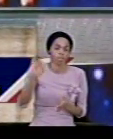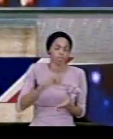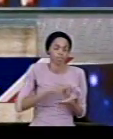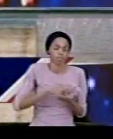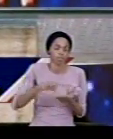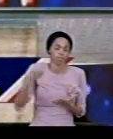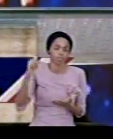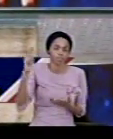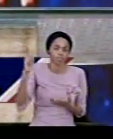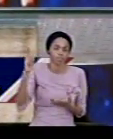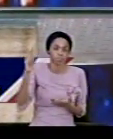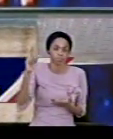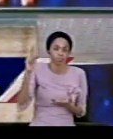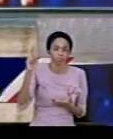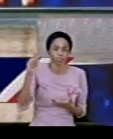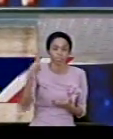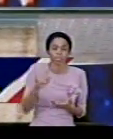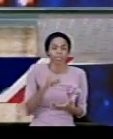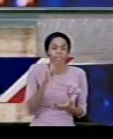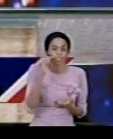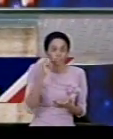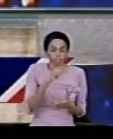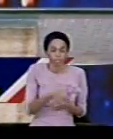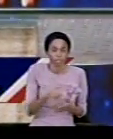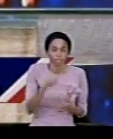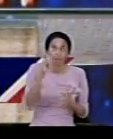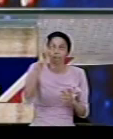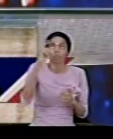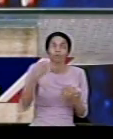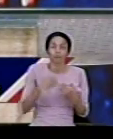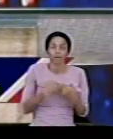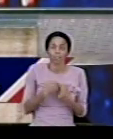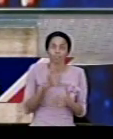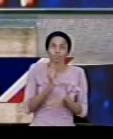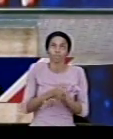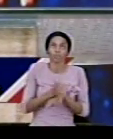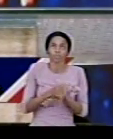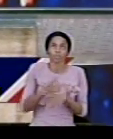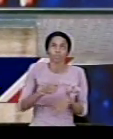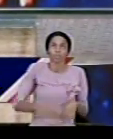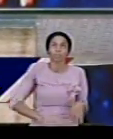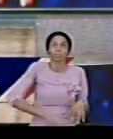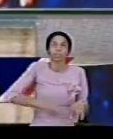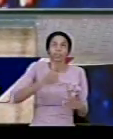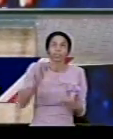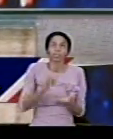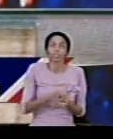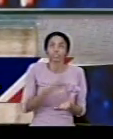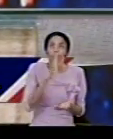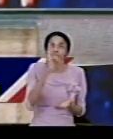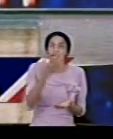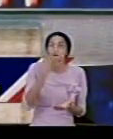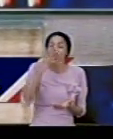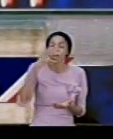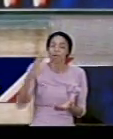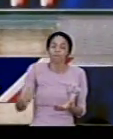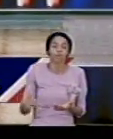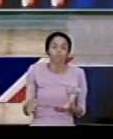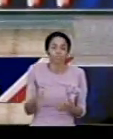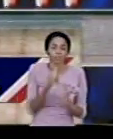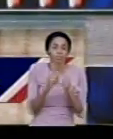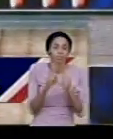rebuked the proud that are cursed, which do err from